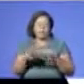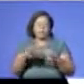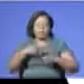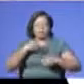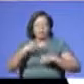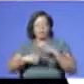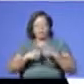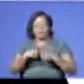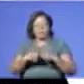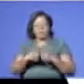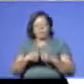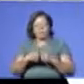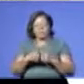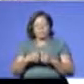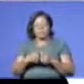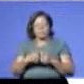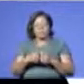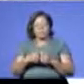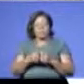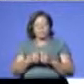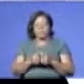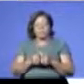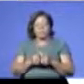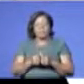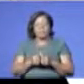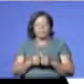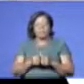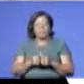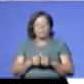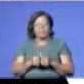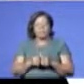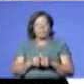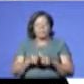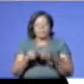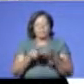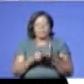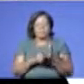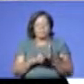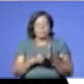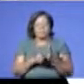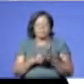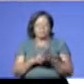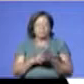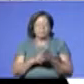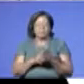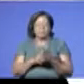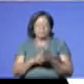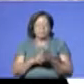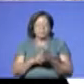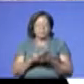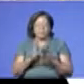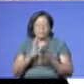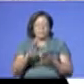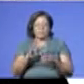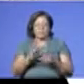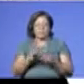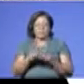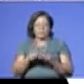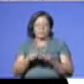proper legal channels, their hands are still being tied. This whole case has been so cunningly